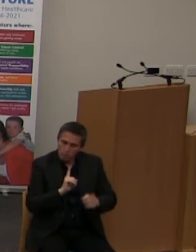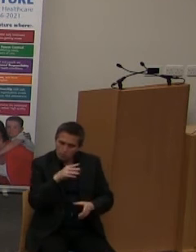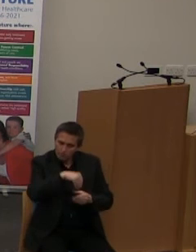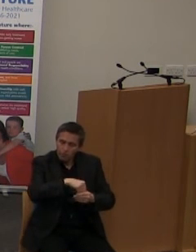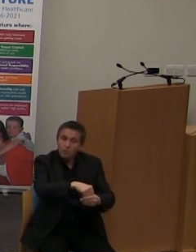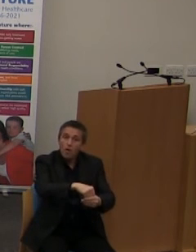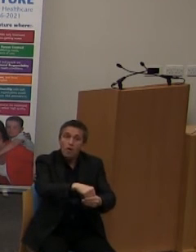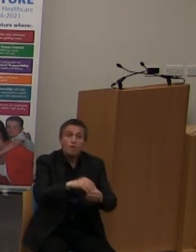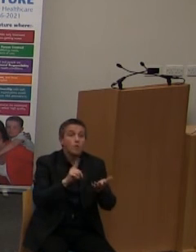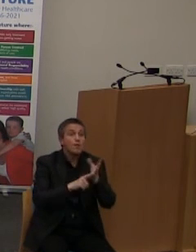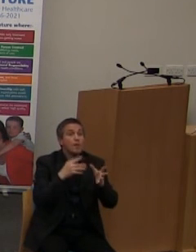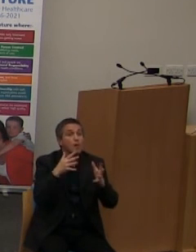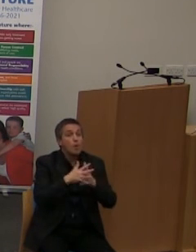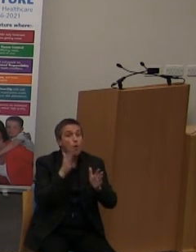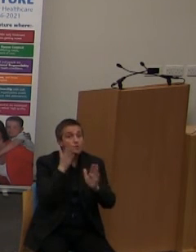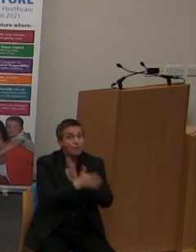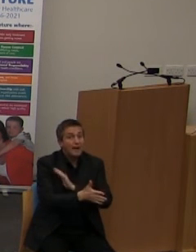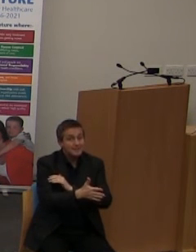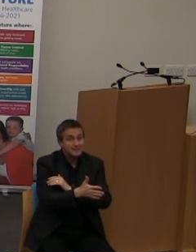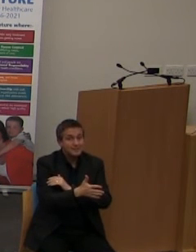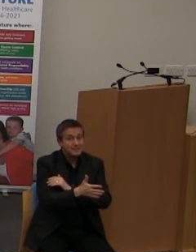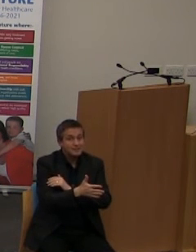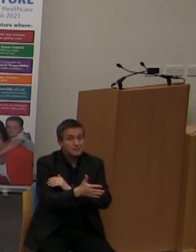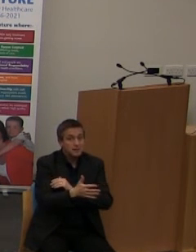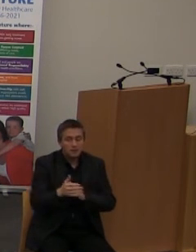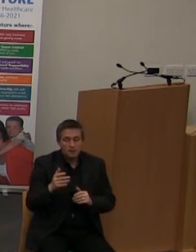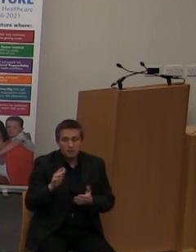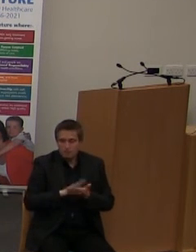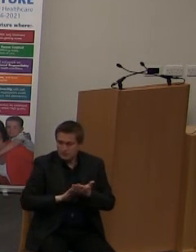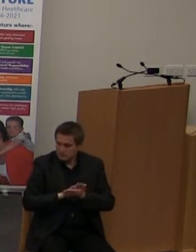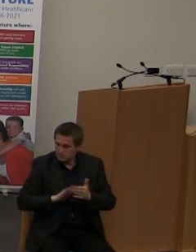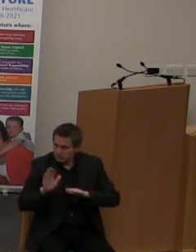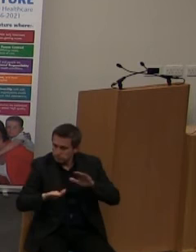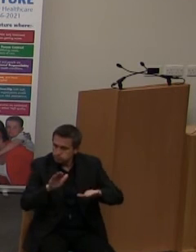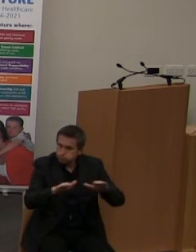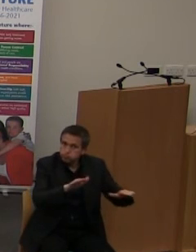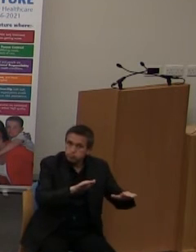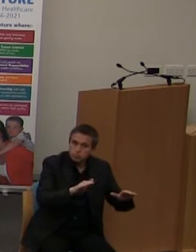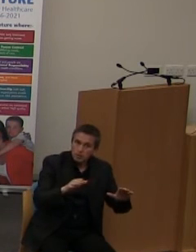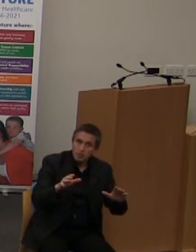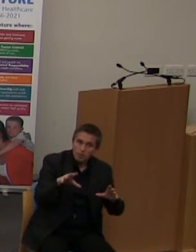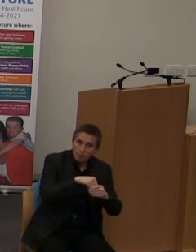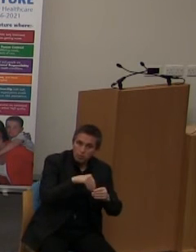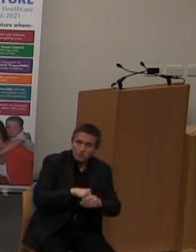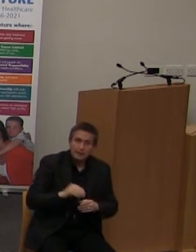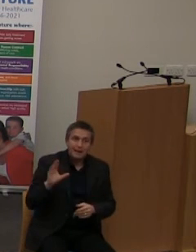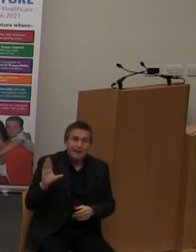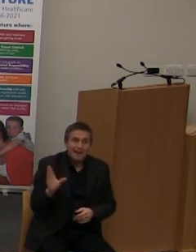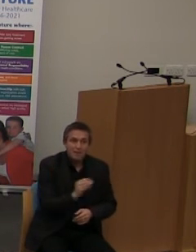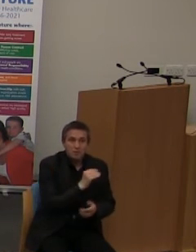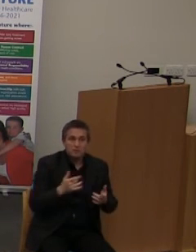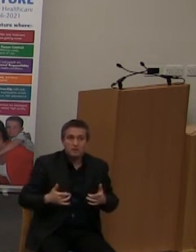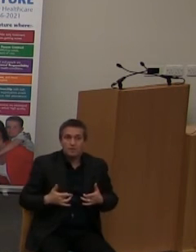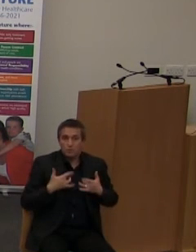the enactment of that bit of legislation, we'll have to go out to consultation and make sure that we're getting the right views and opinions from carers across the country to ensure